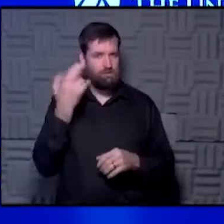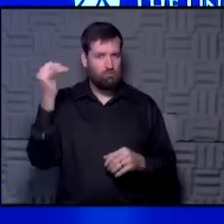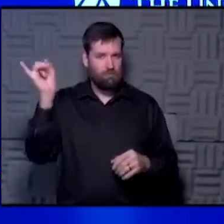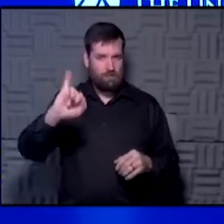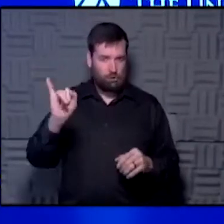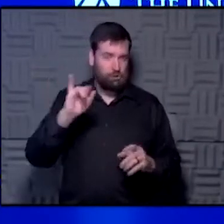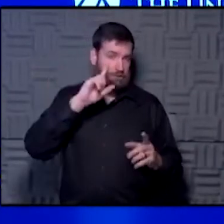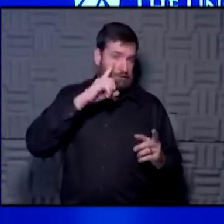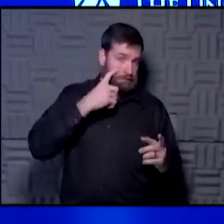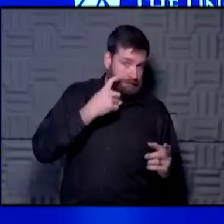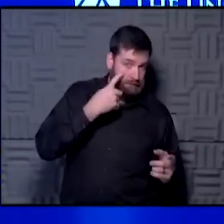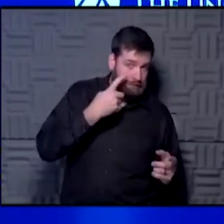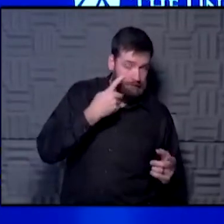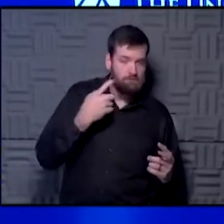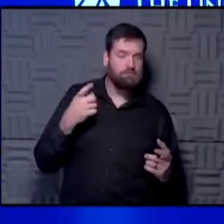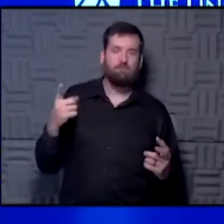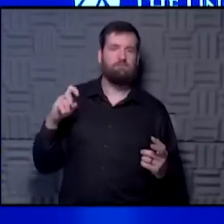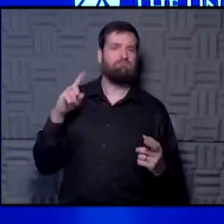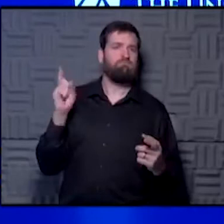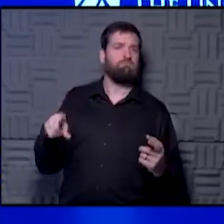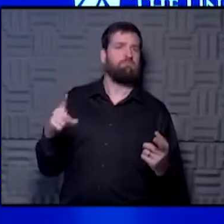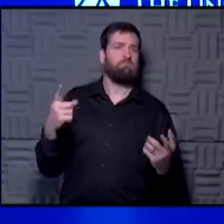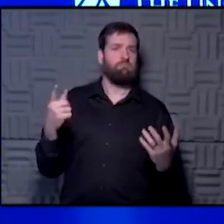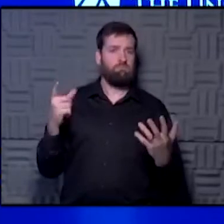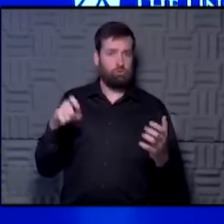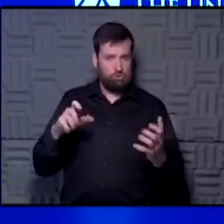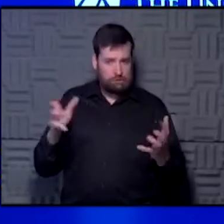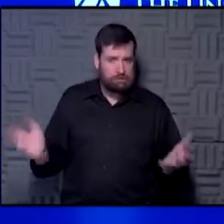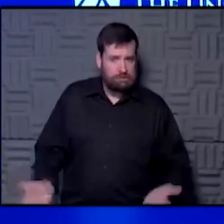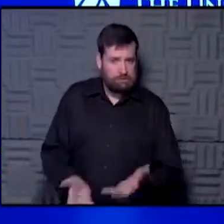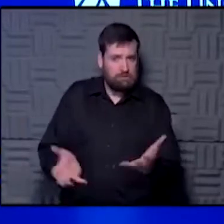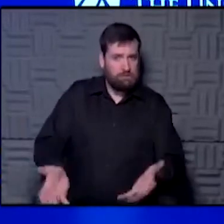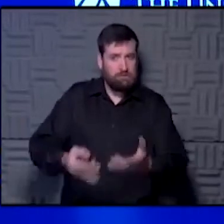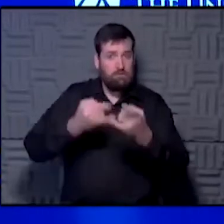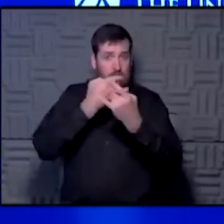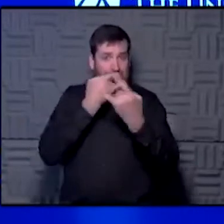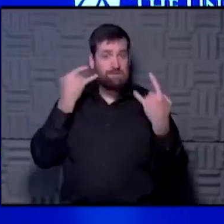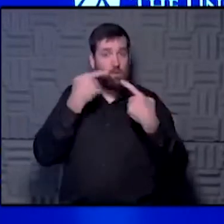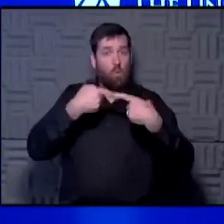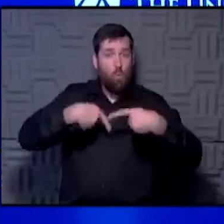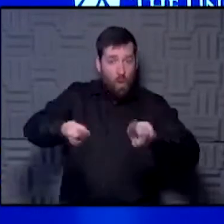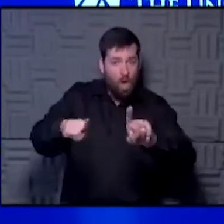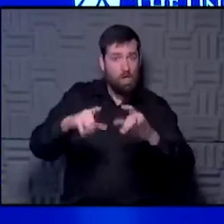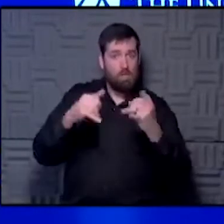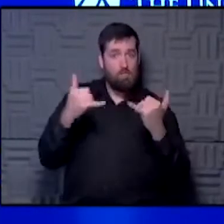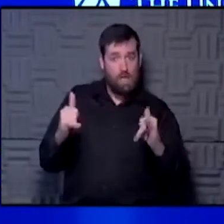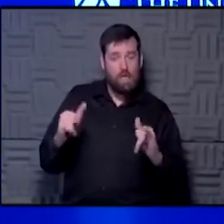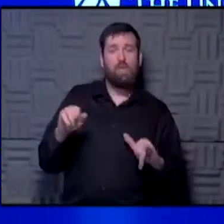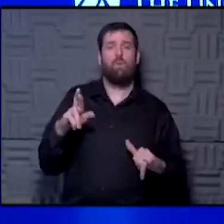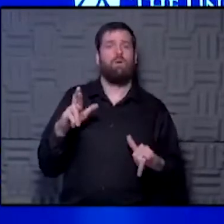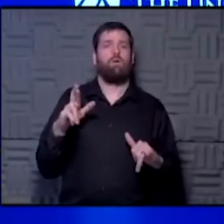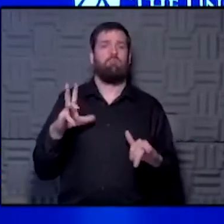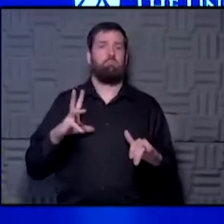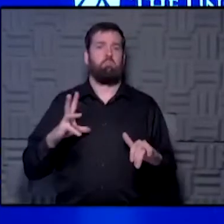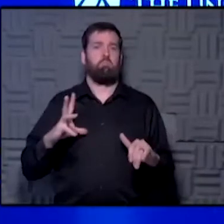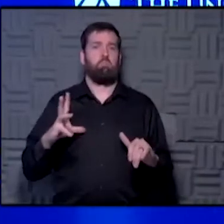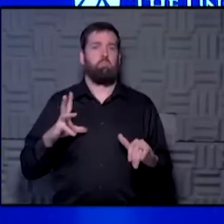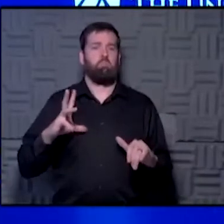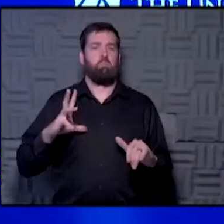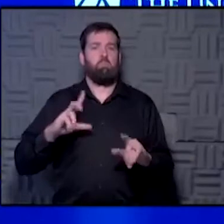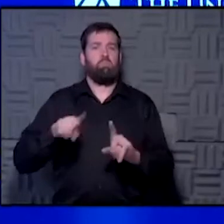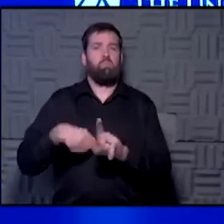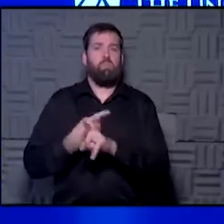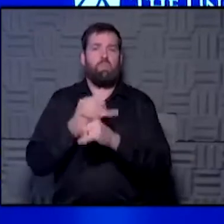infection, supposedly. So she's asking, should we push for the players to wear masks while playing indoors, or is it still okay for them to only